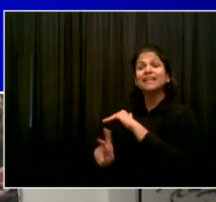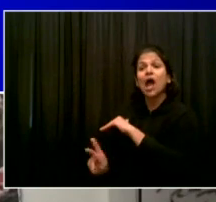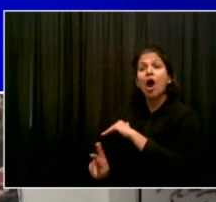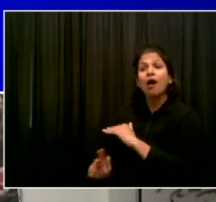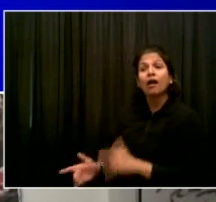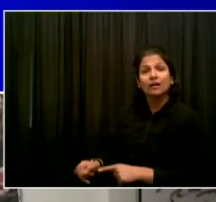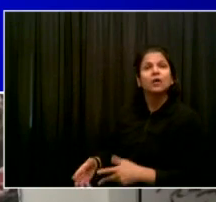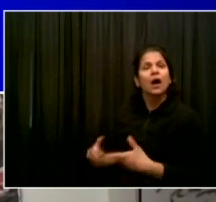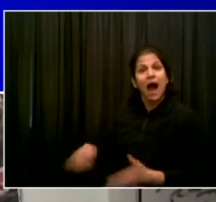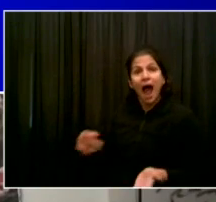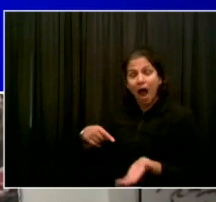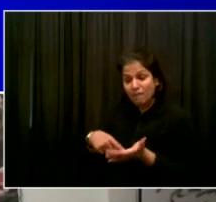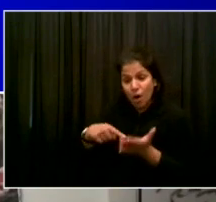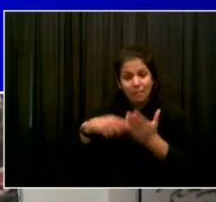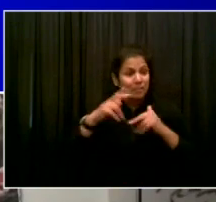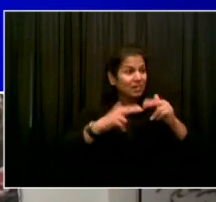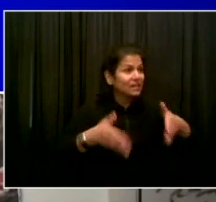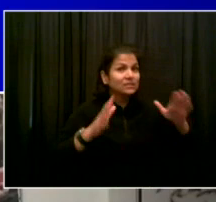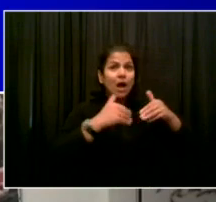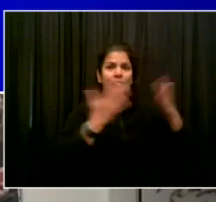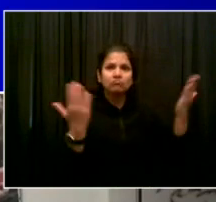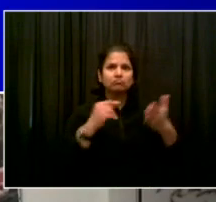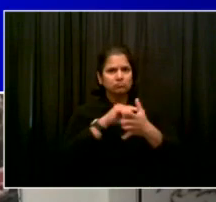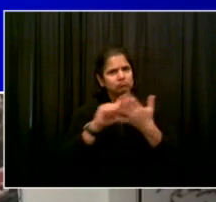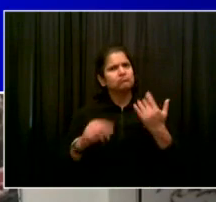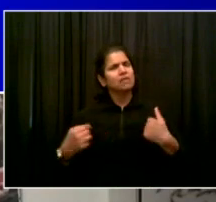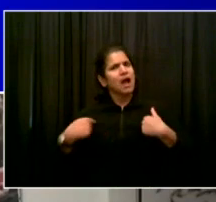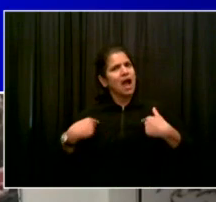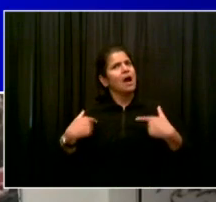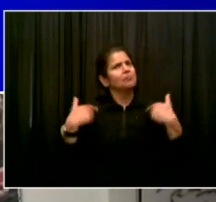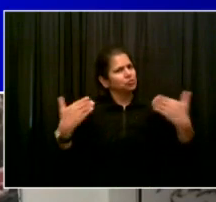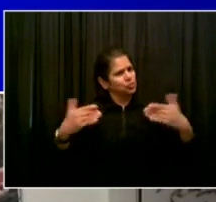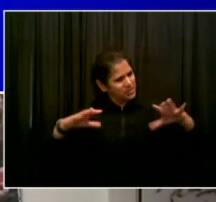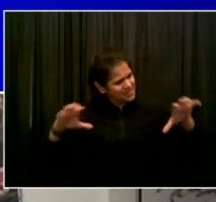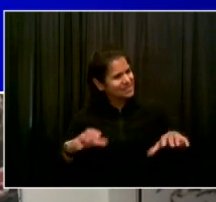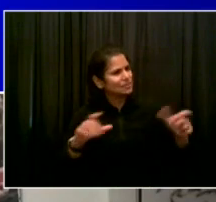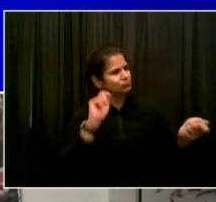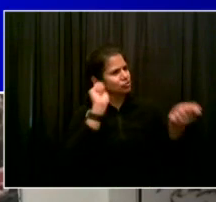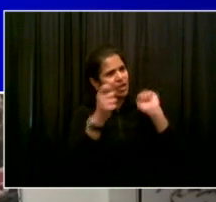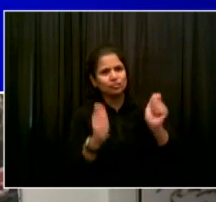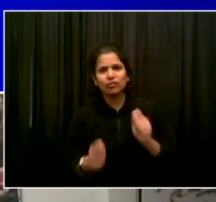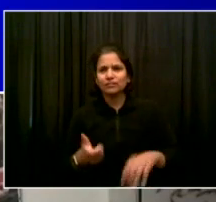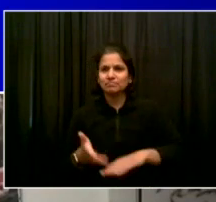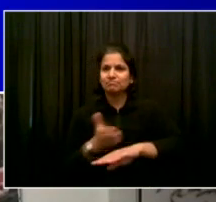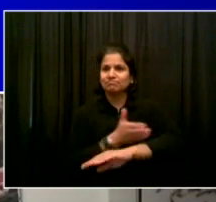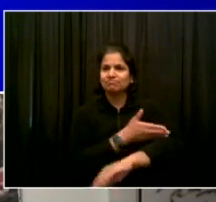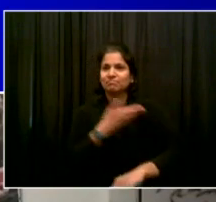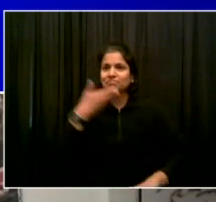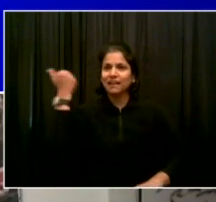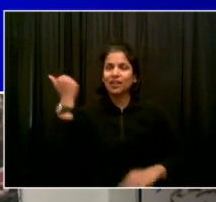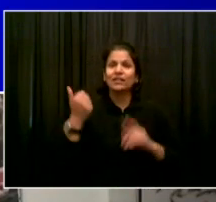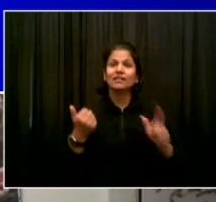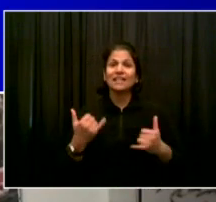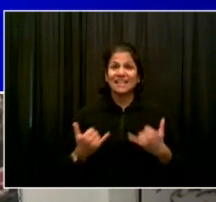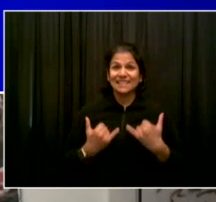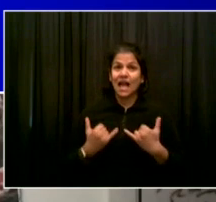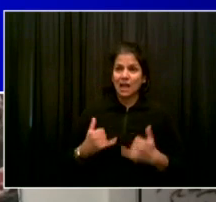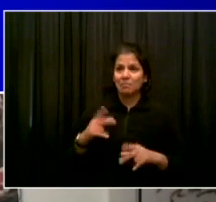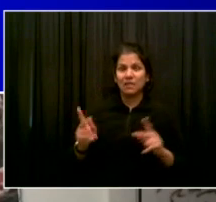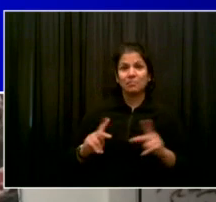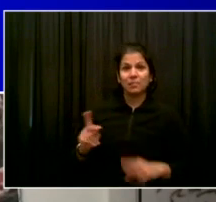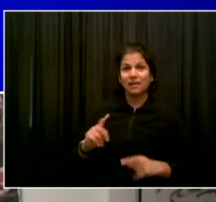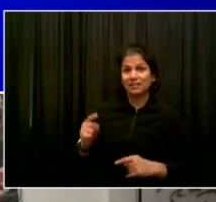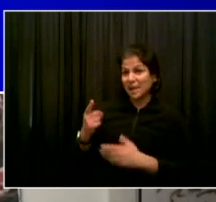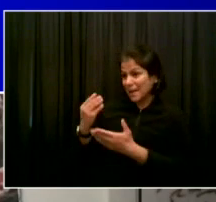it was divestment or our building emissions law or this new law to get rid of oil and gas in our new buildings, they